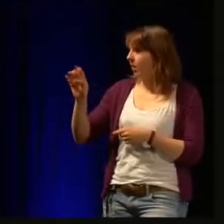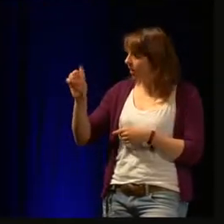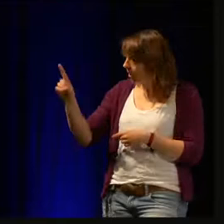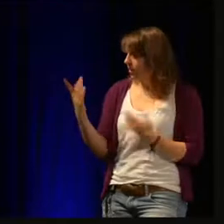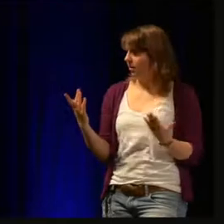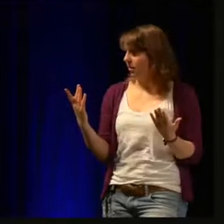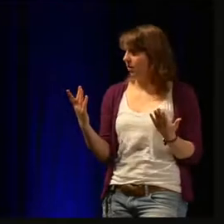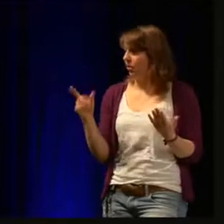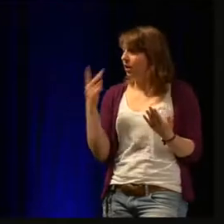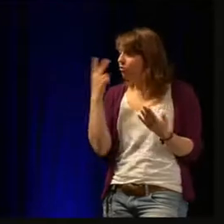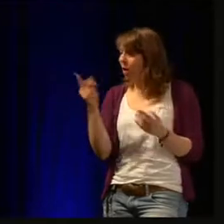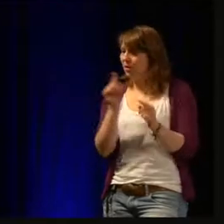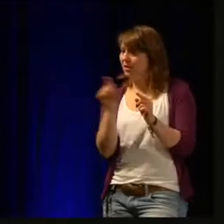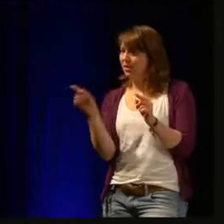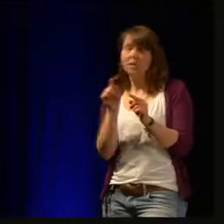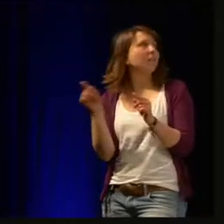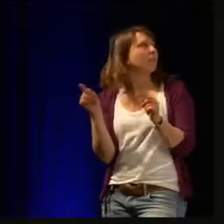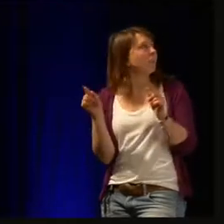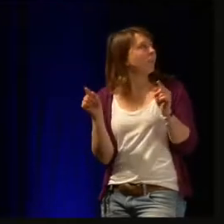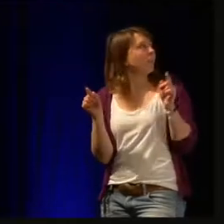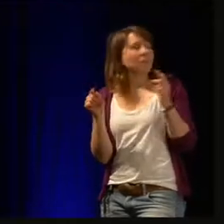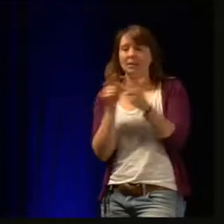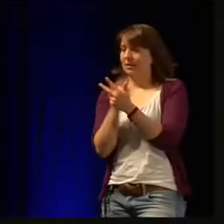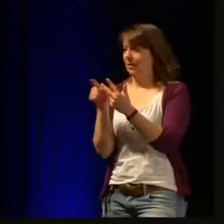You can think about this for yourself, which of these